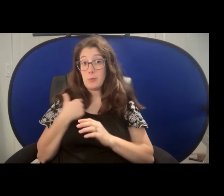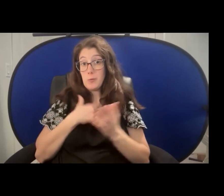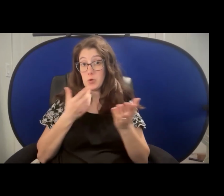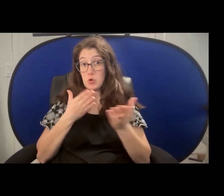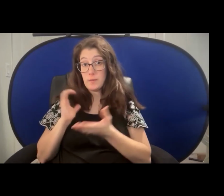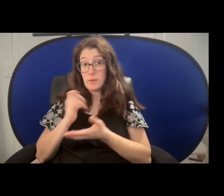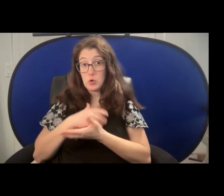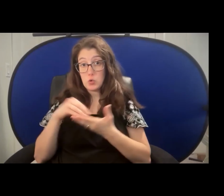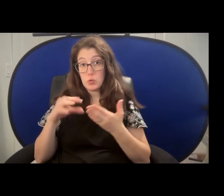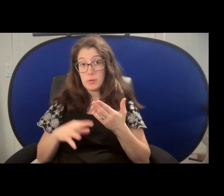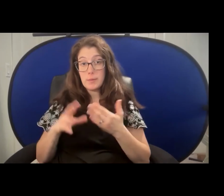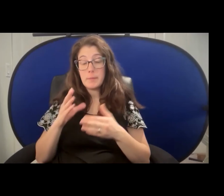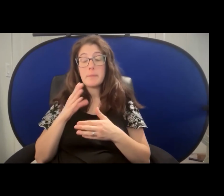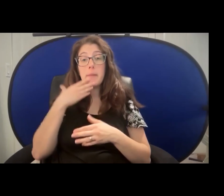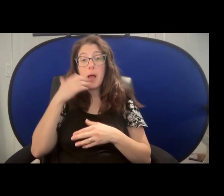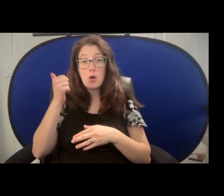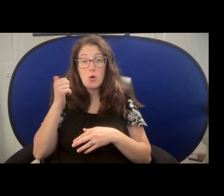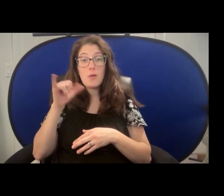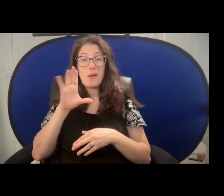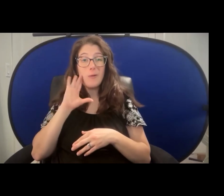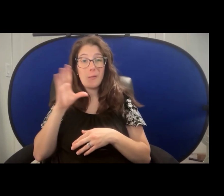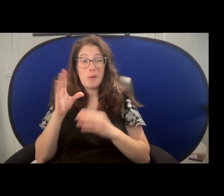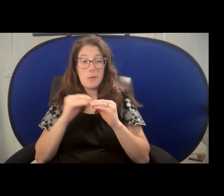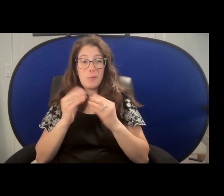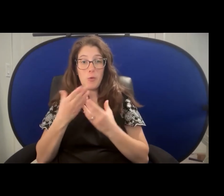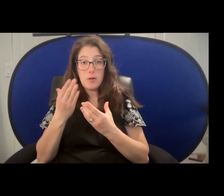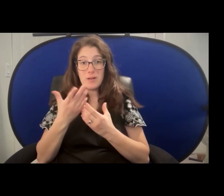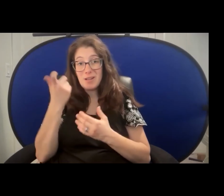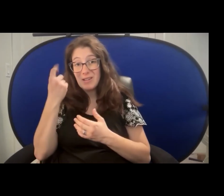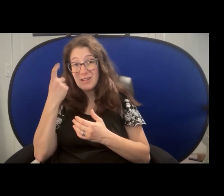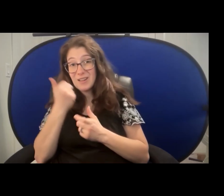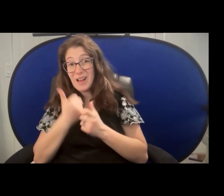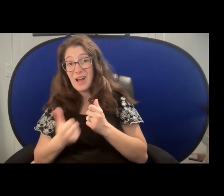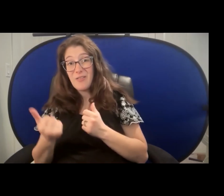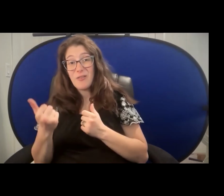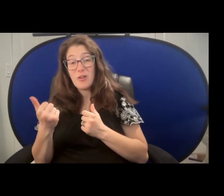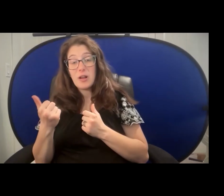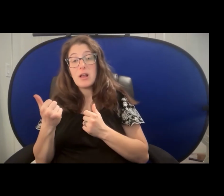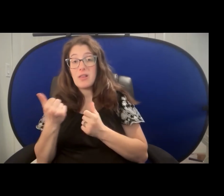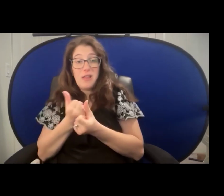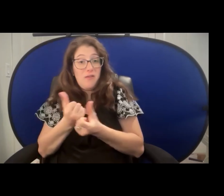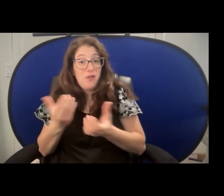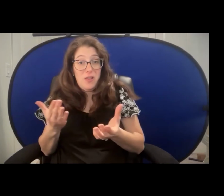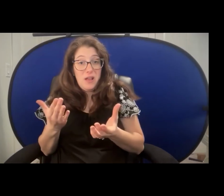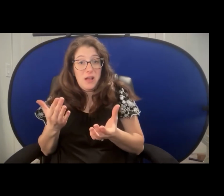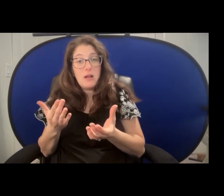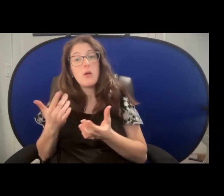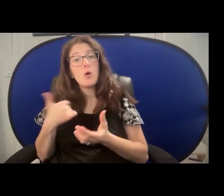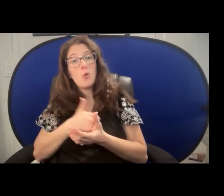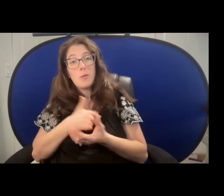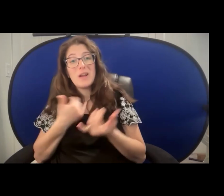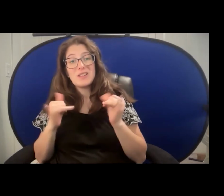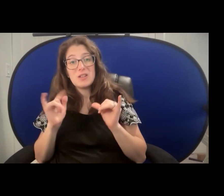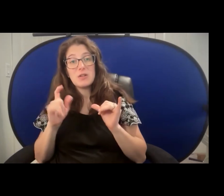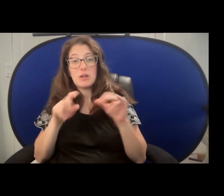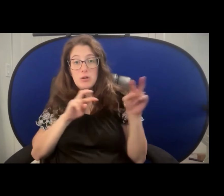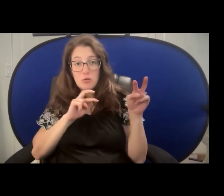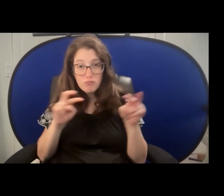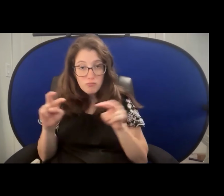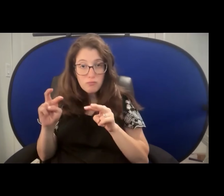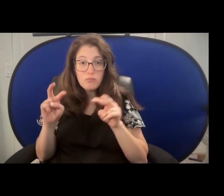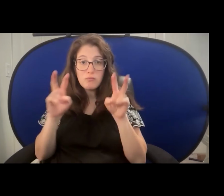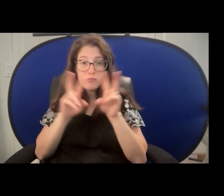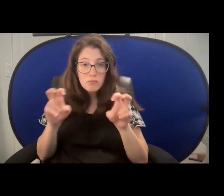students better, but everything needs a human eye on it. So it does not matter how many tools we have, we still have to